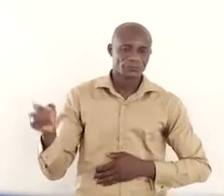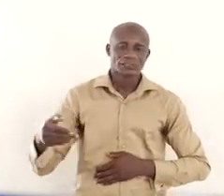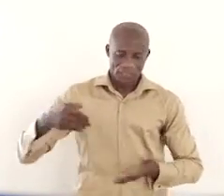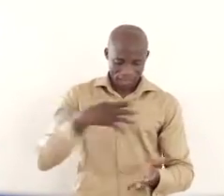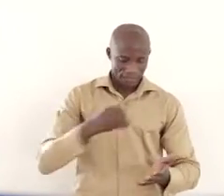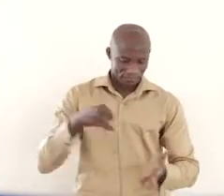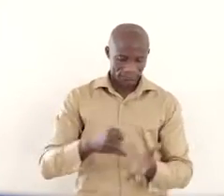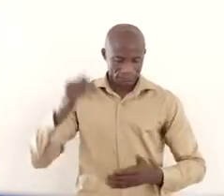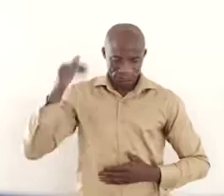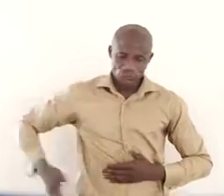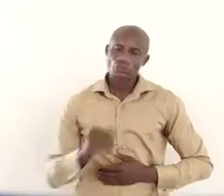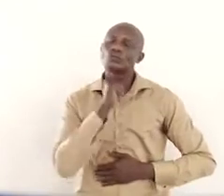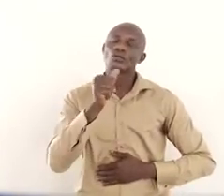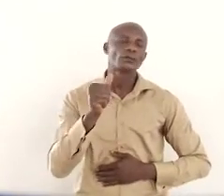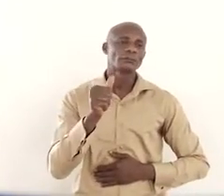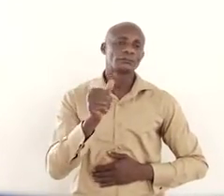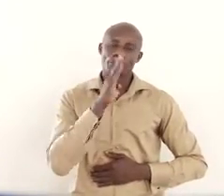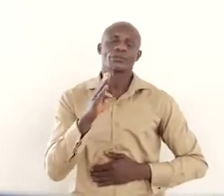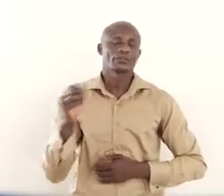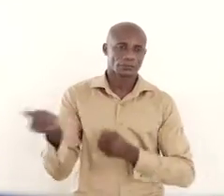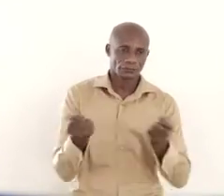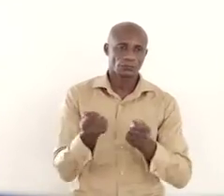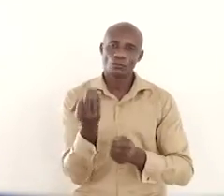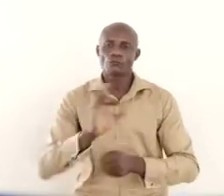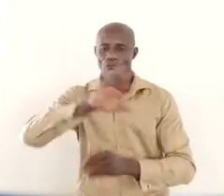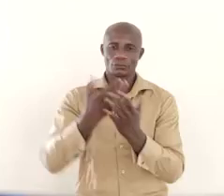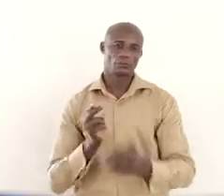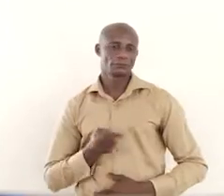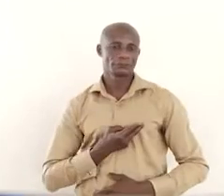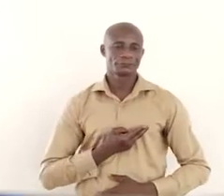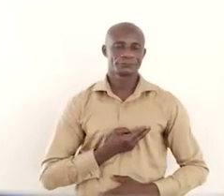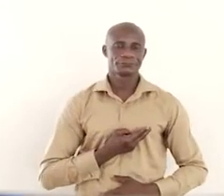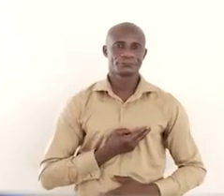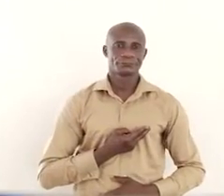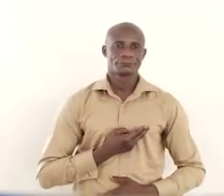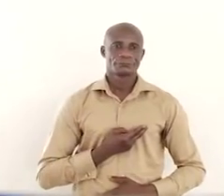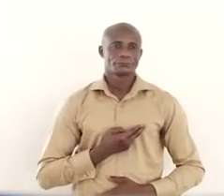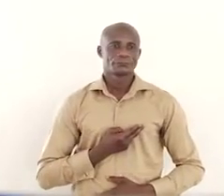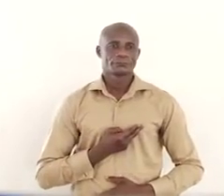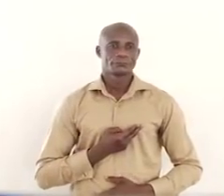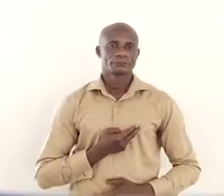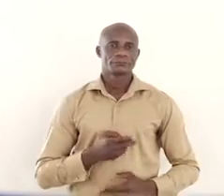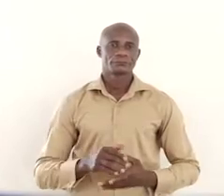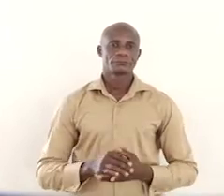they should no longer be the driving force of any of us.